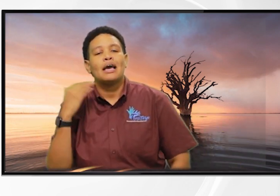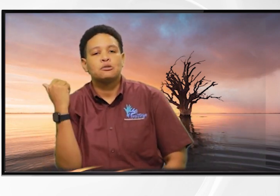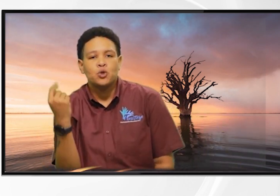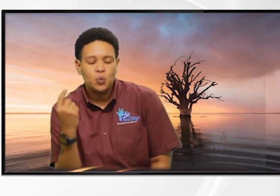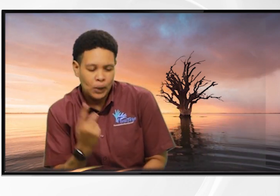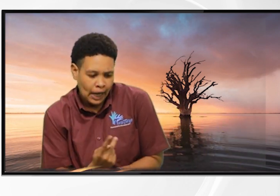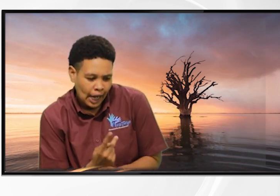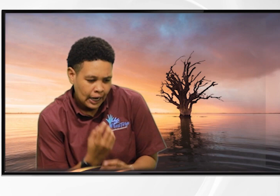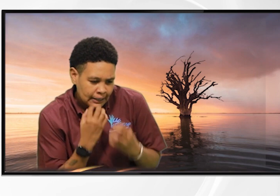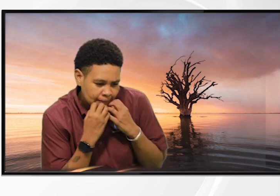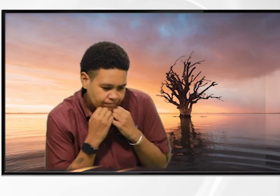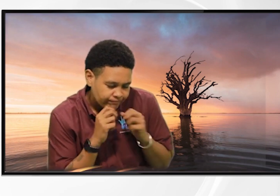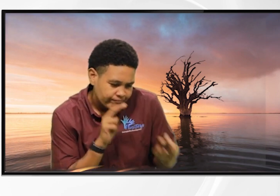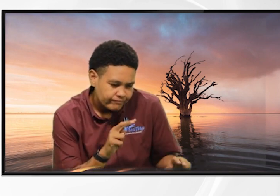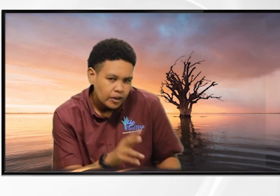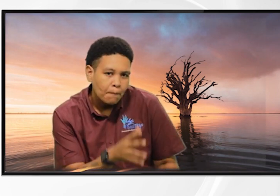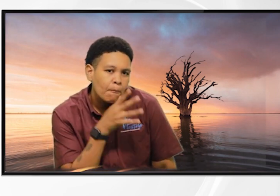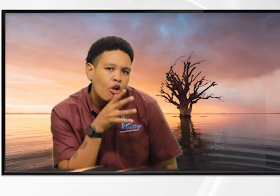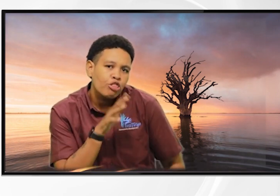caregiving and mothering.